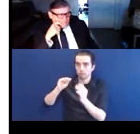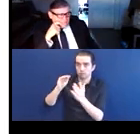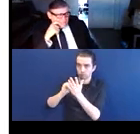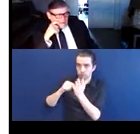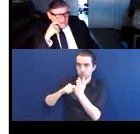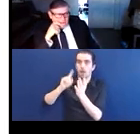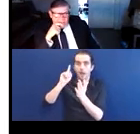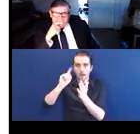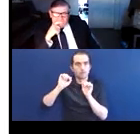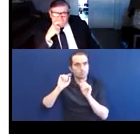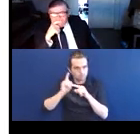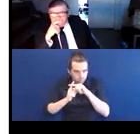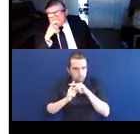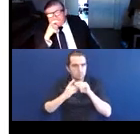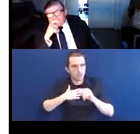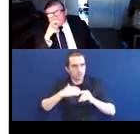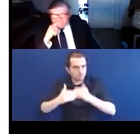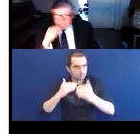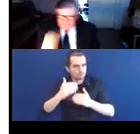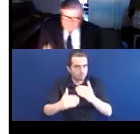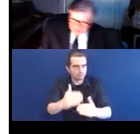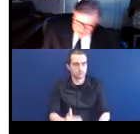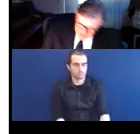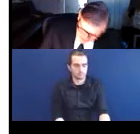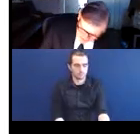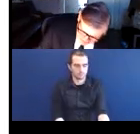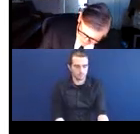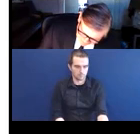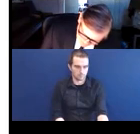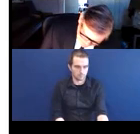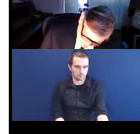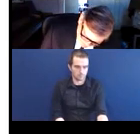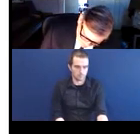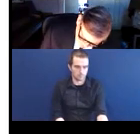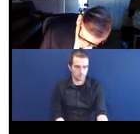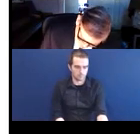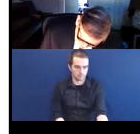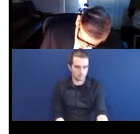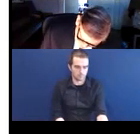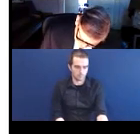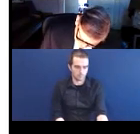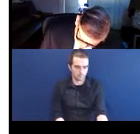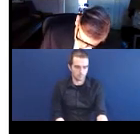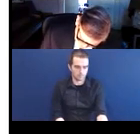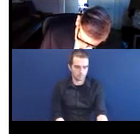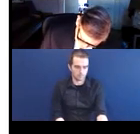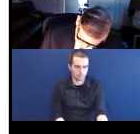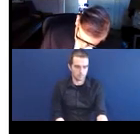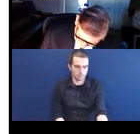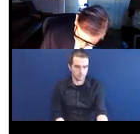the Ministry of Labour and Social Services to deal with employment of disabled people rather than placing them under the Ministry